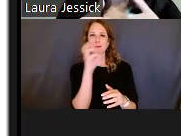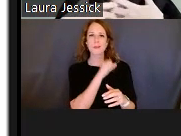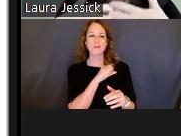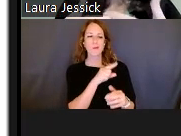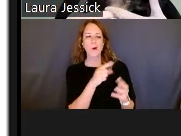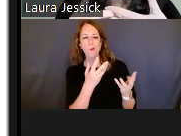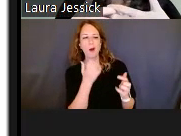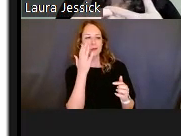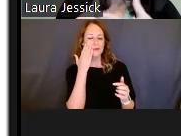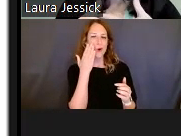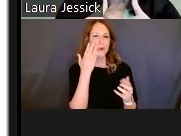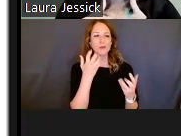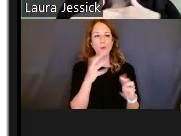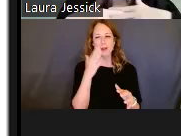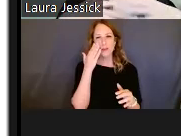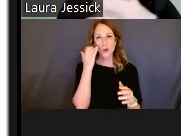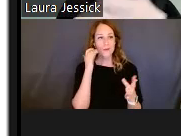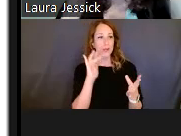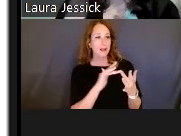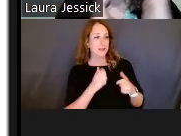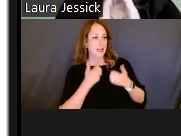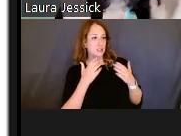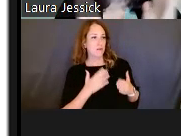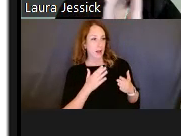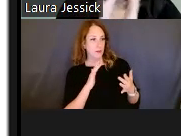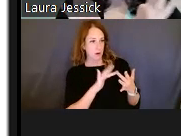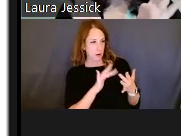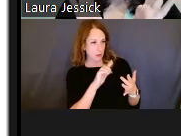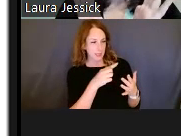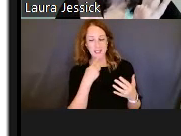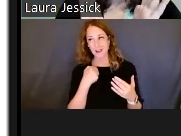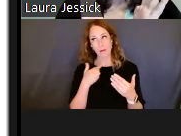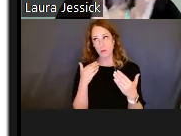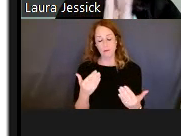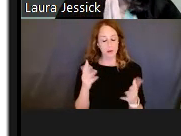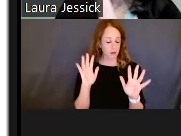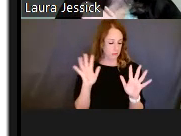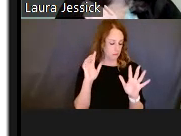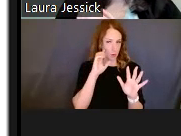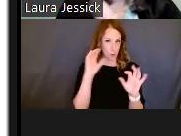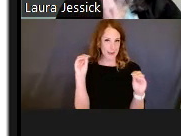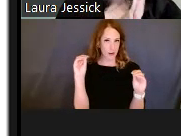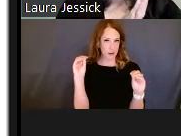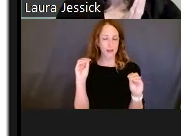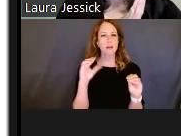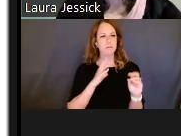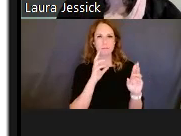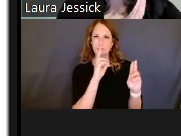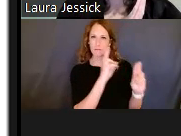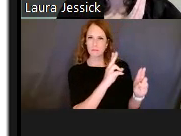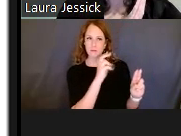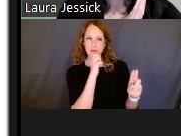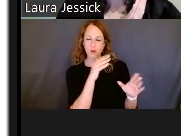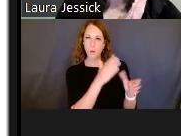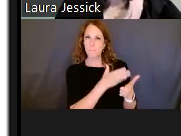know. If we contact a survivor and they say, "Hey, I've moved on. No, I don't want to hear anything," then we honor that request and we don't